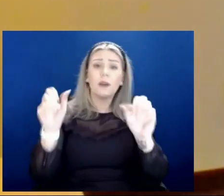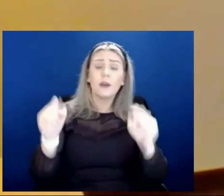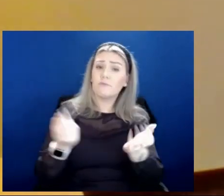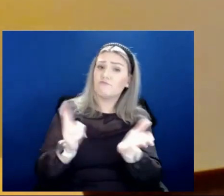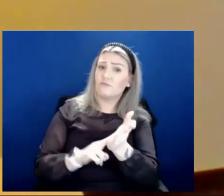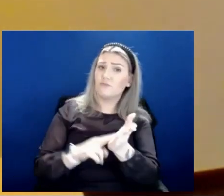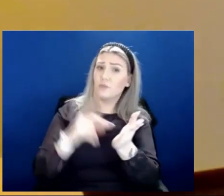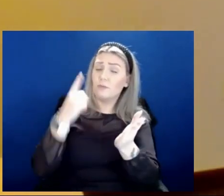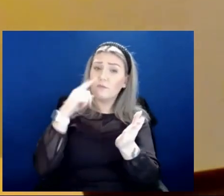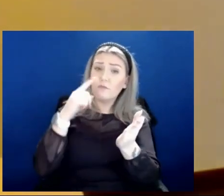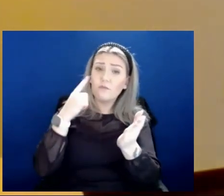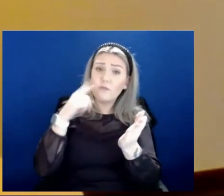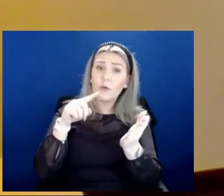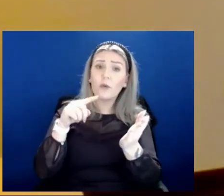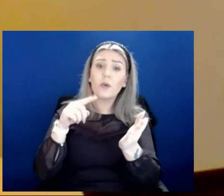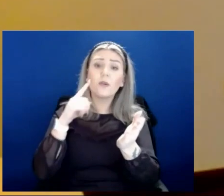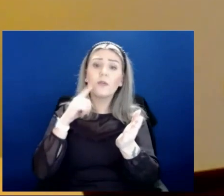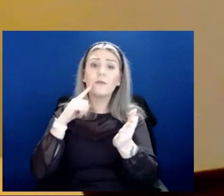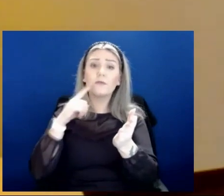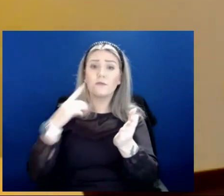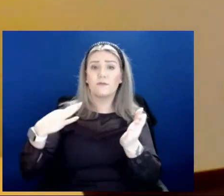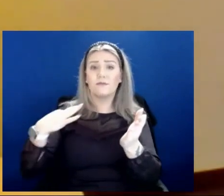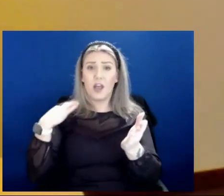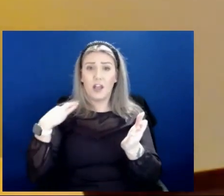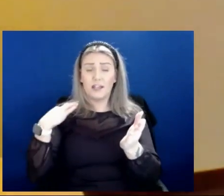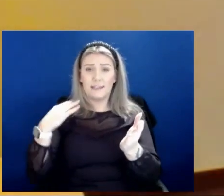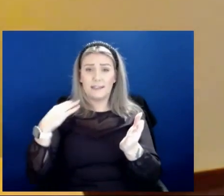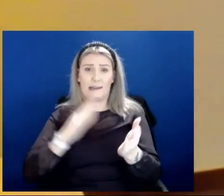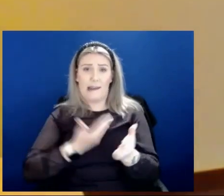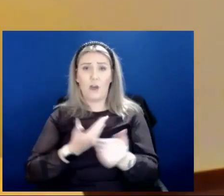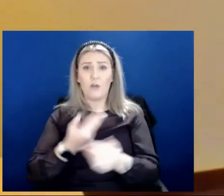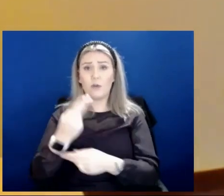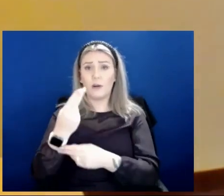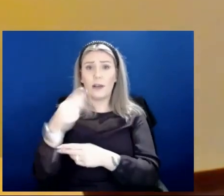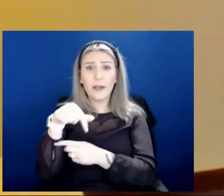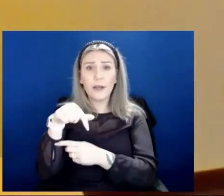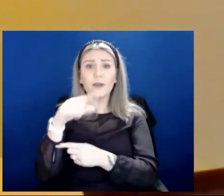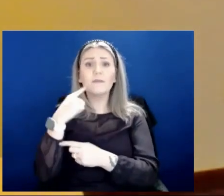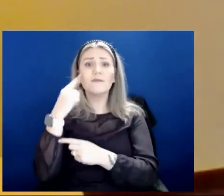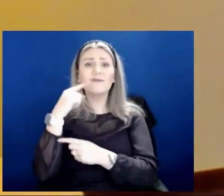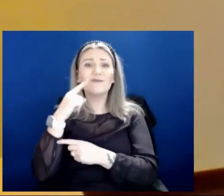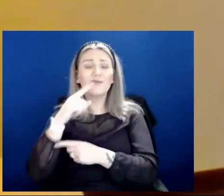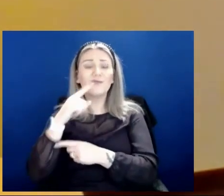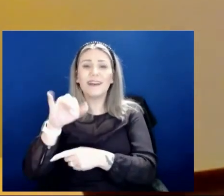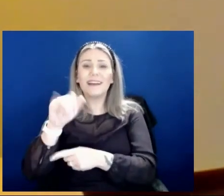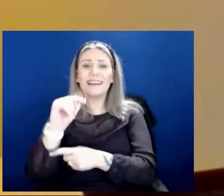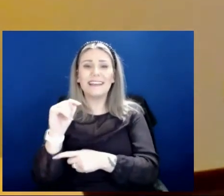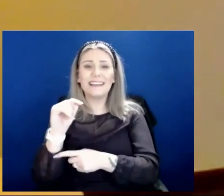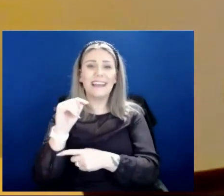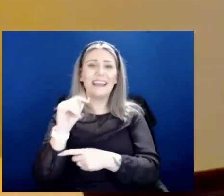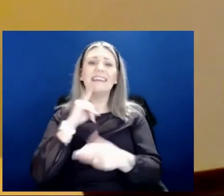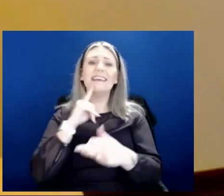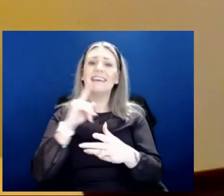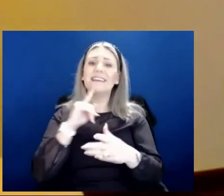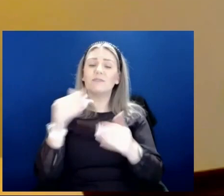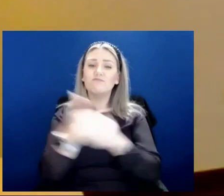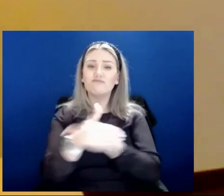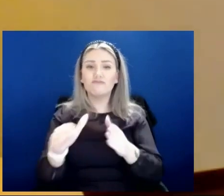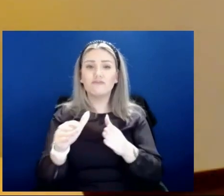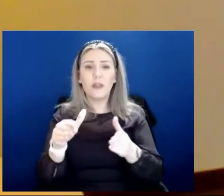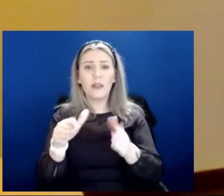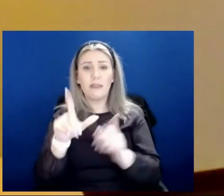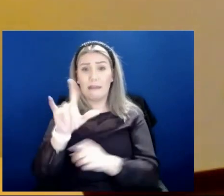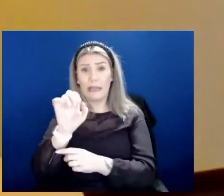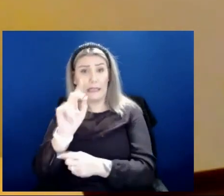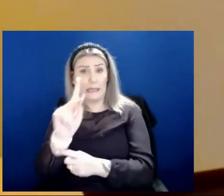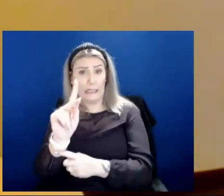to volunteer at our headquarters to do those builds. The link for that opportunity will be up